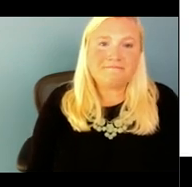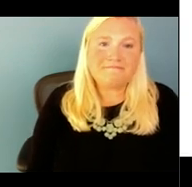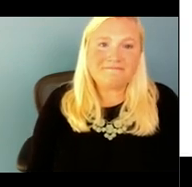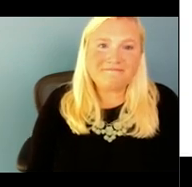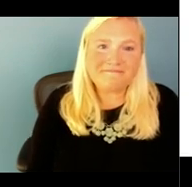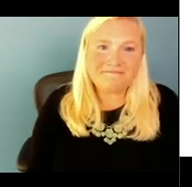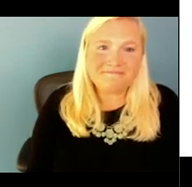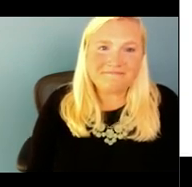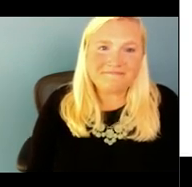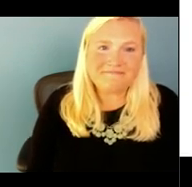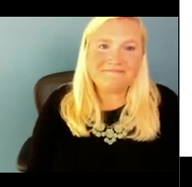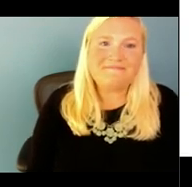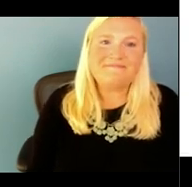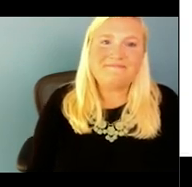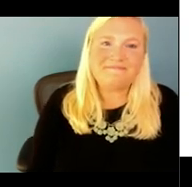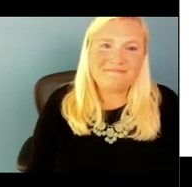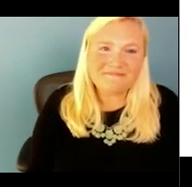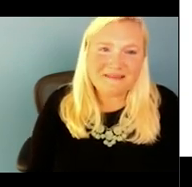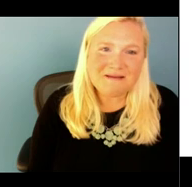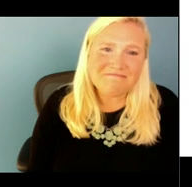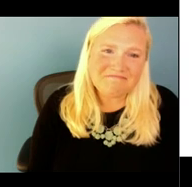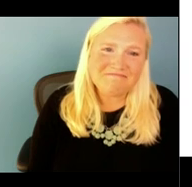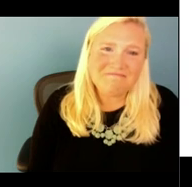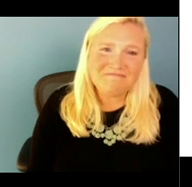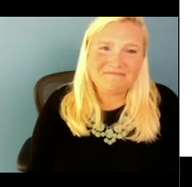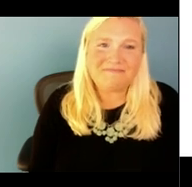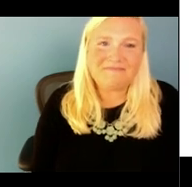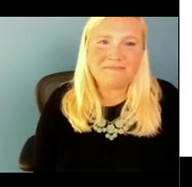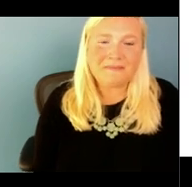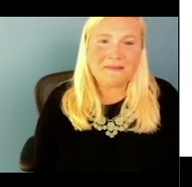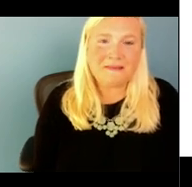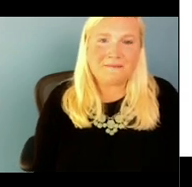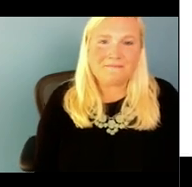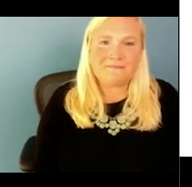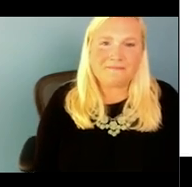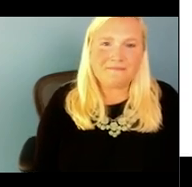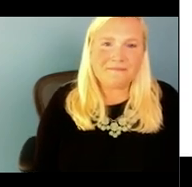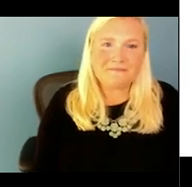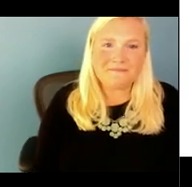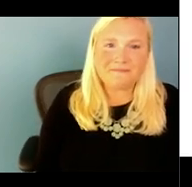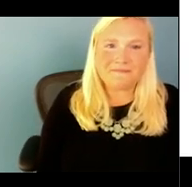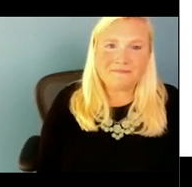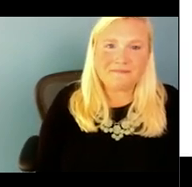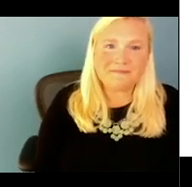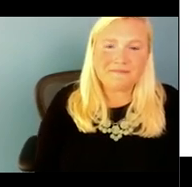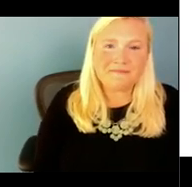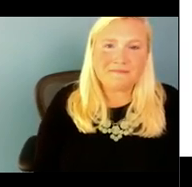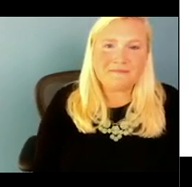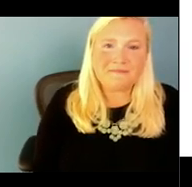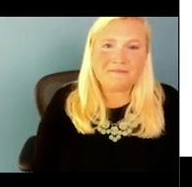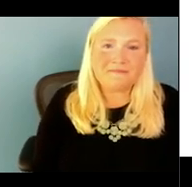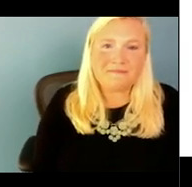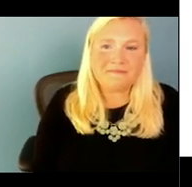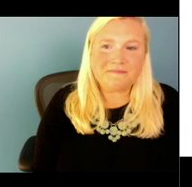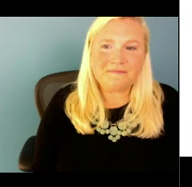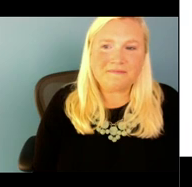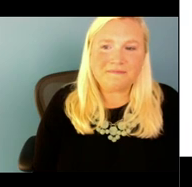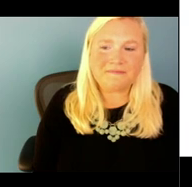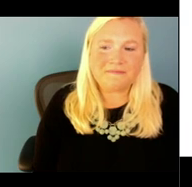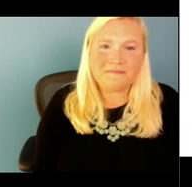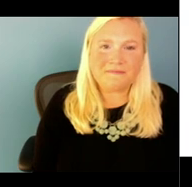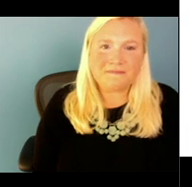aren't comfortable with stuttering. It's the least favorite area for so many people. The reason that Nina and I started with Stuttering Therapy